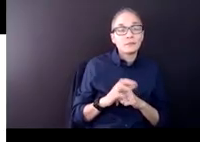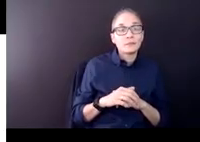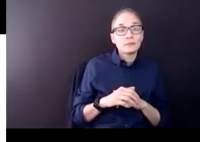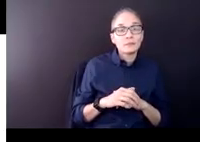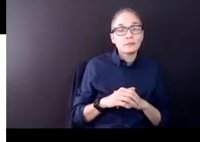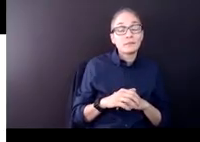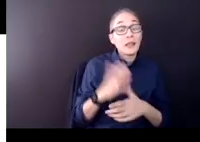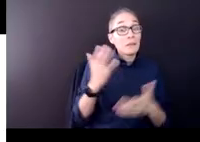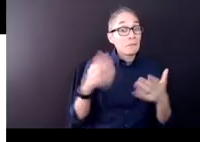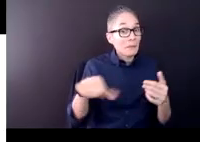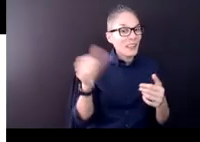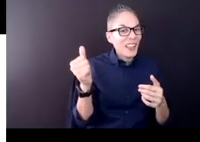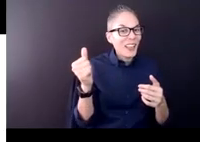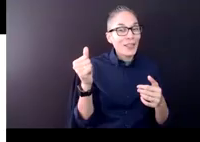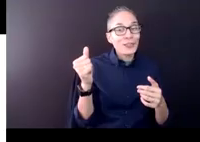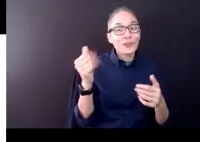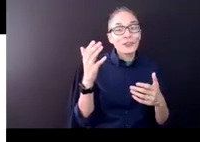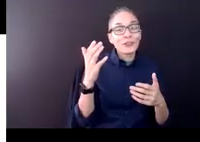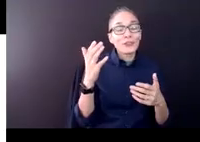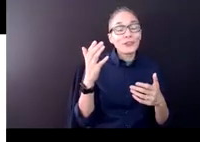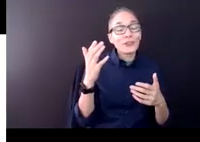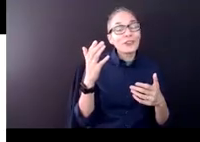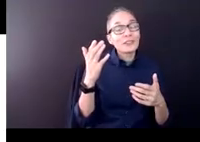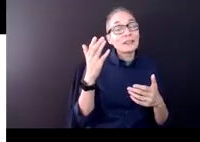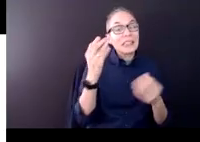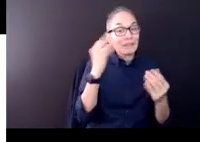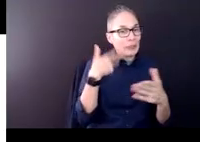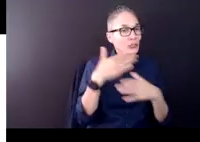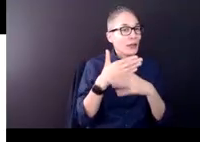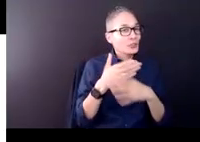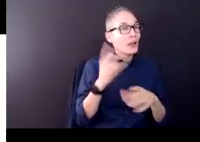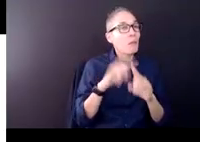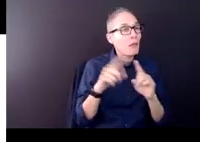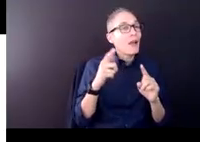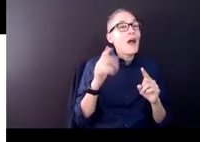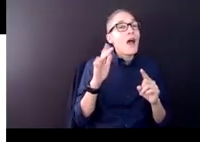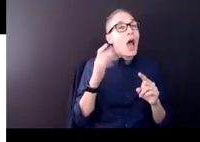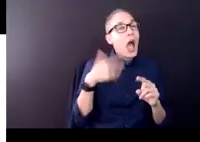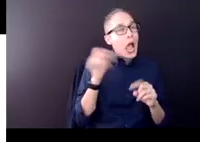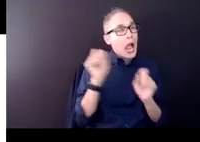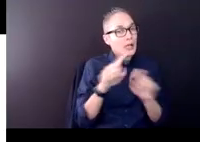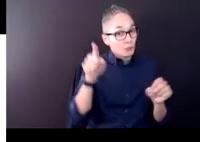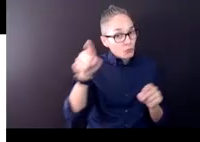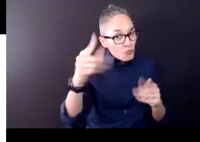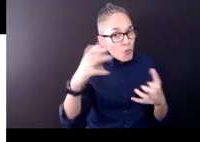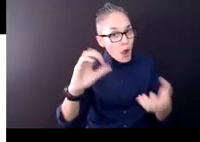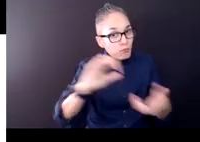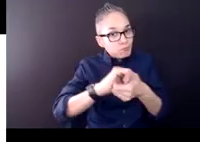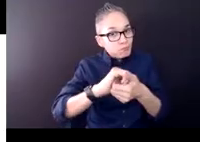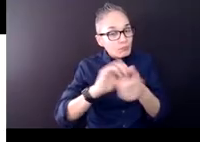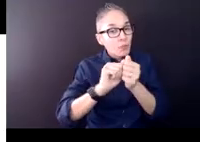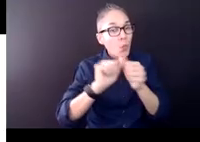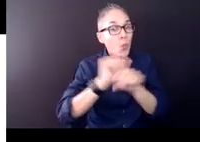that the other material that I've shown contributes to that. But I want to ask him that. I mean, do you want to collaborate with AI on